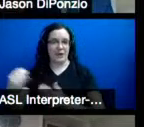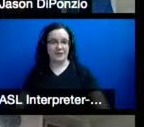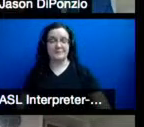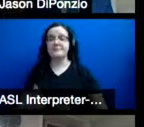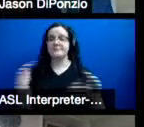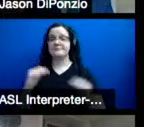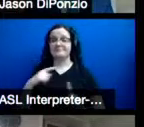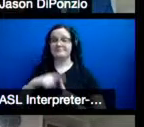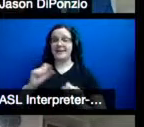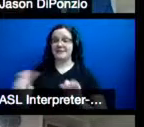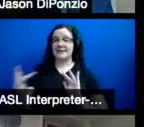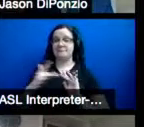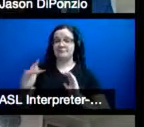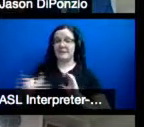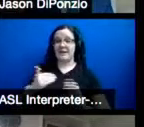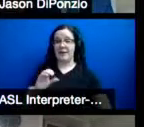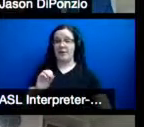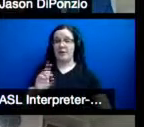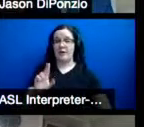outreach@rg&e.com.